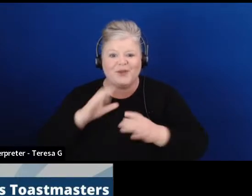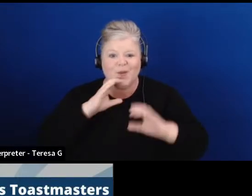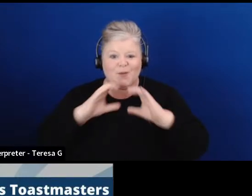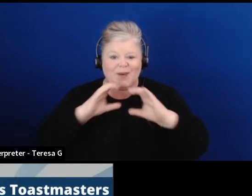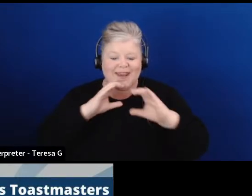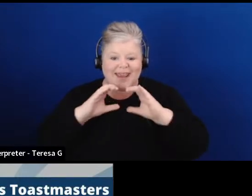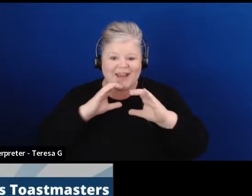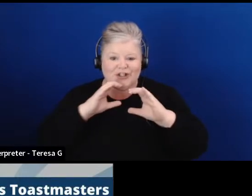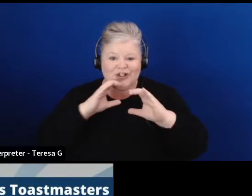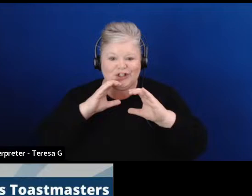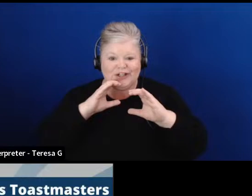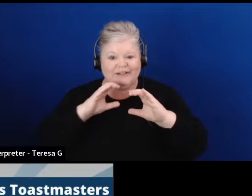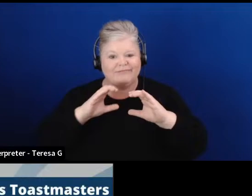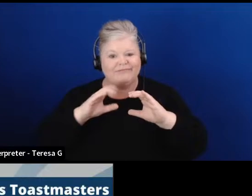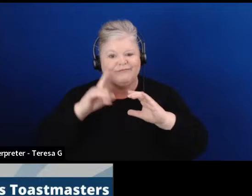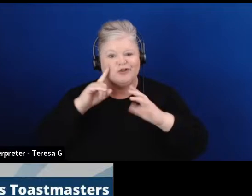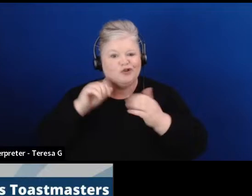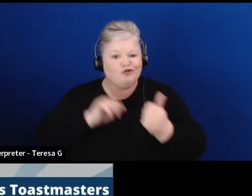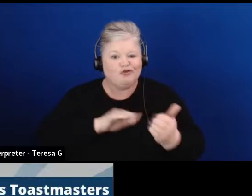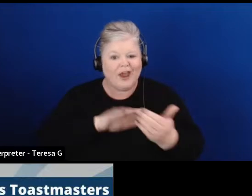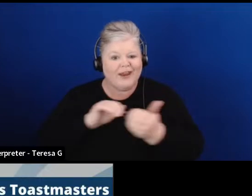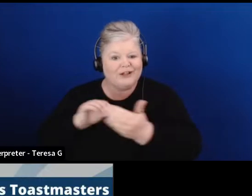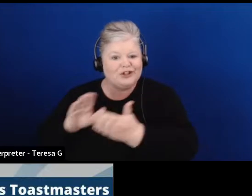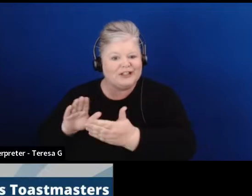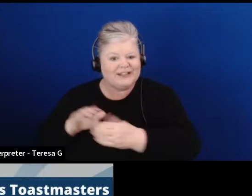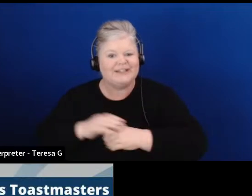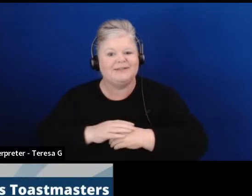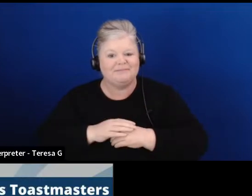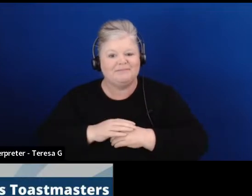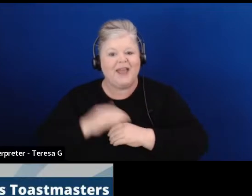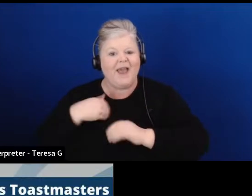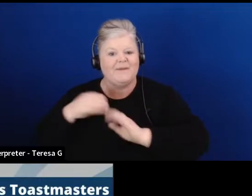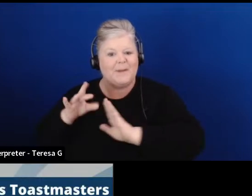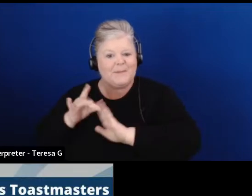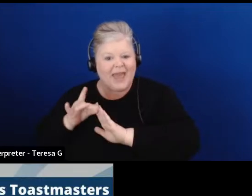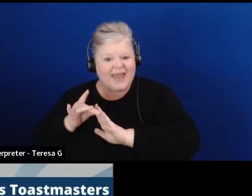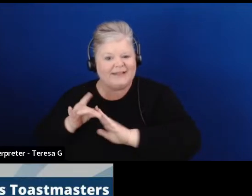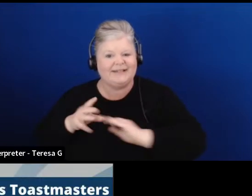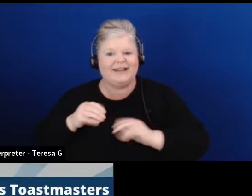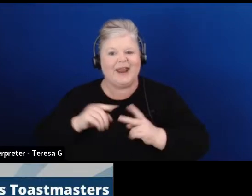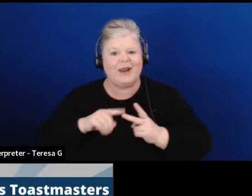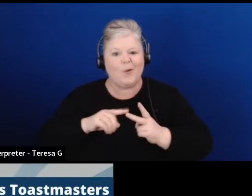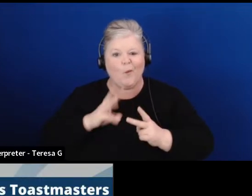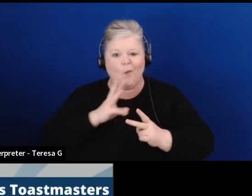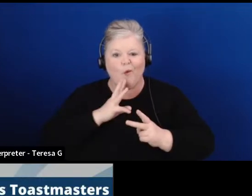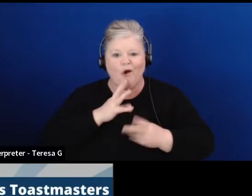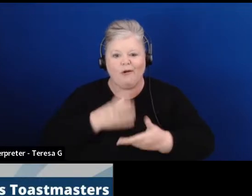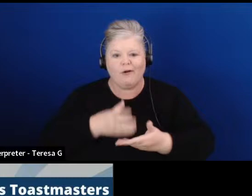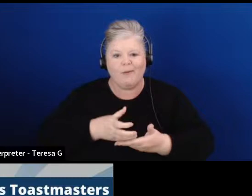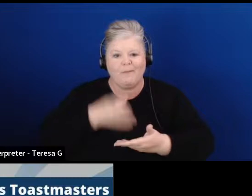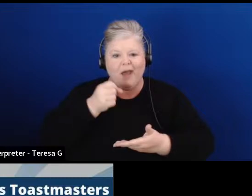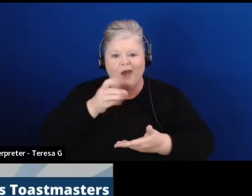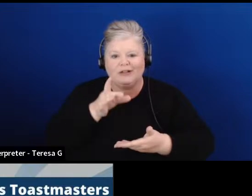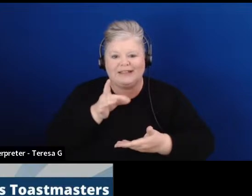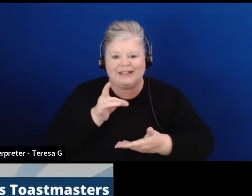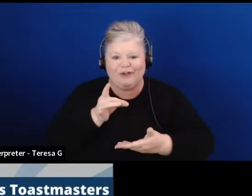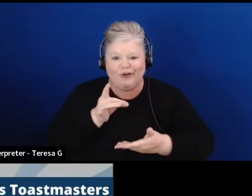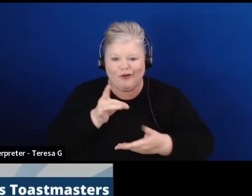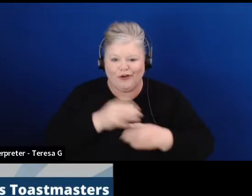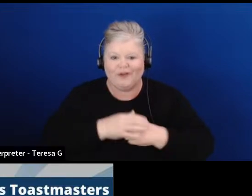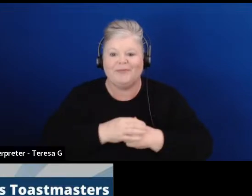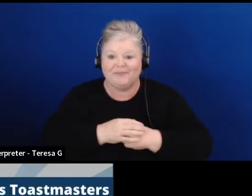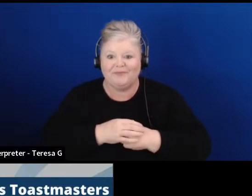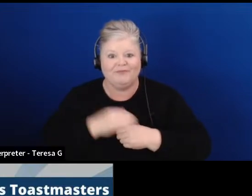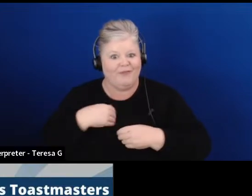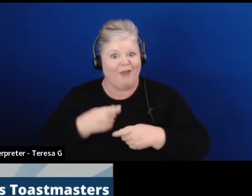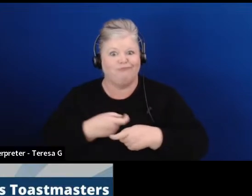communication strategies. This is a magnet and this is a water bottle face sticker, which I give to